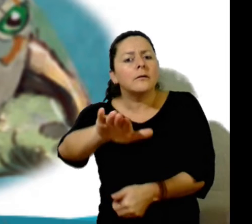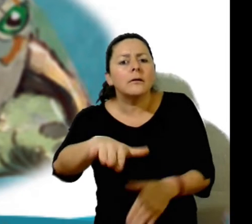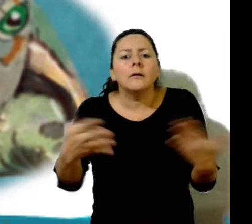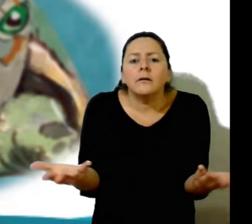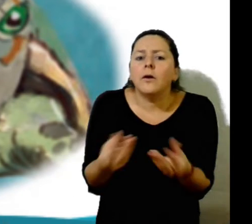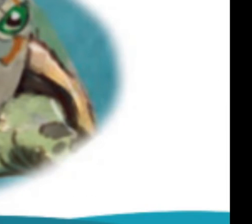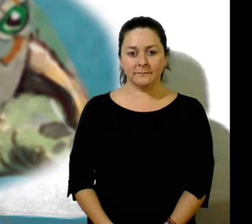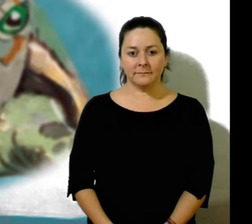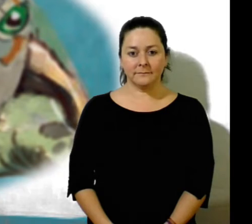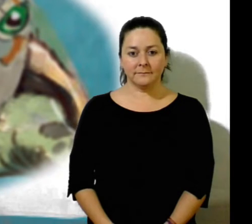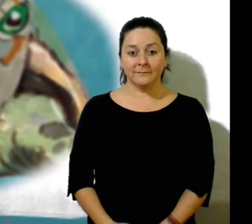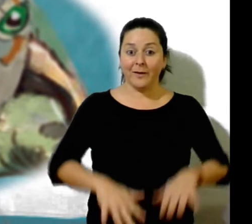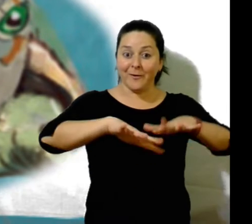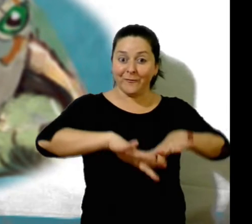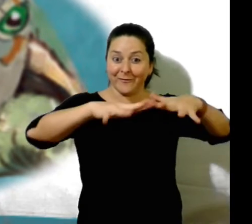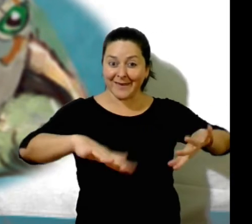Thank you.